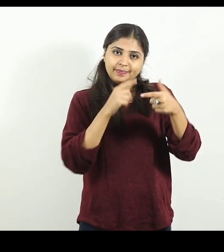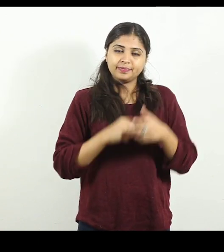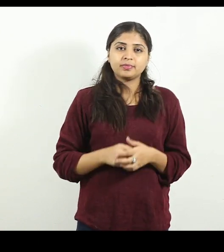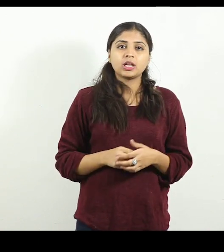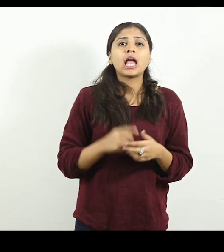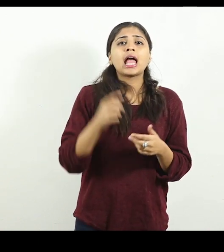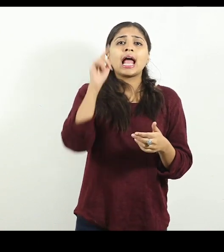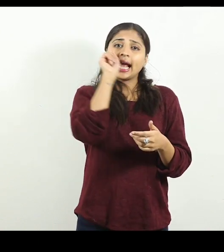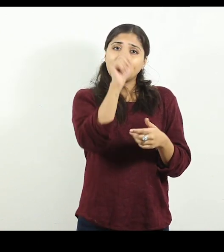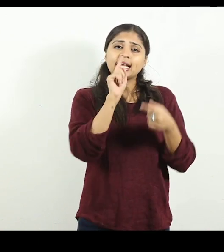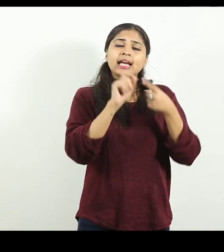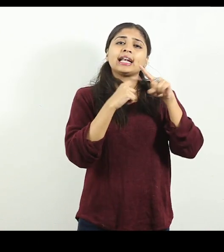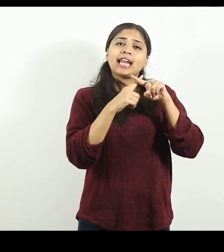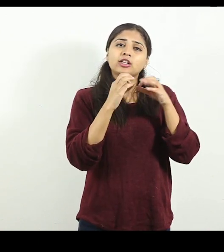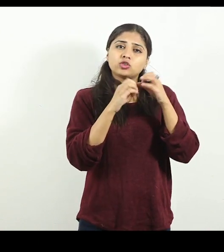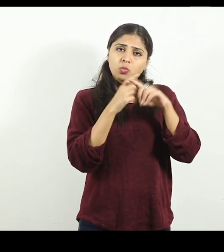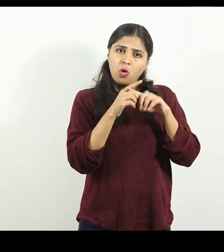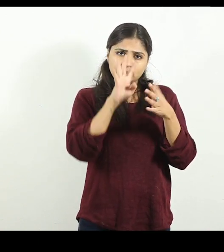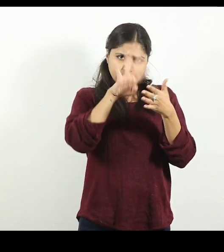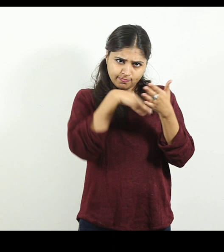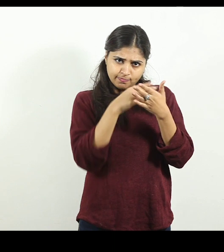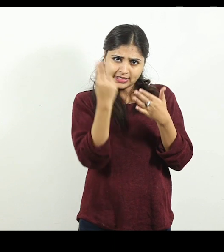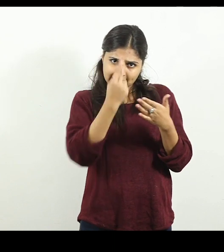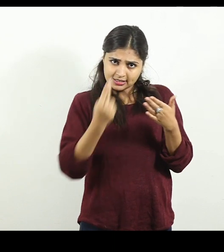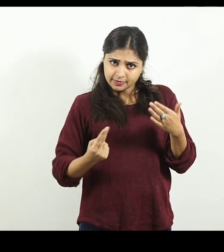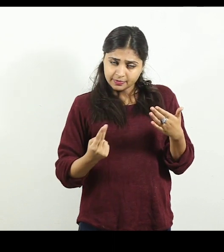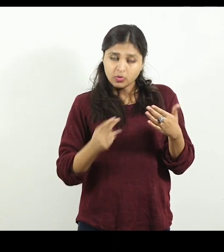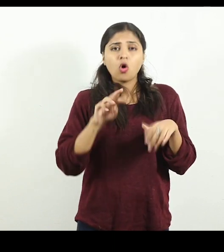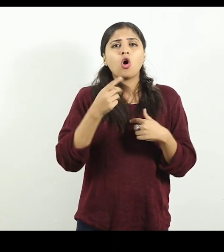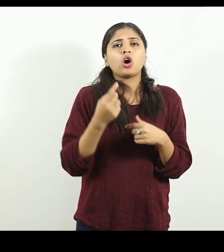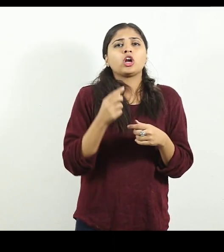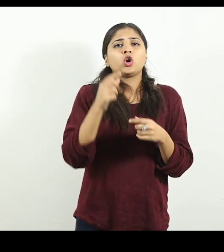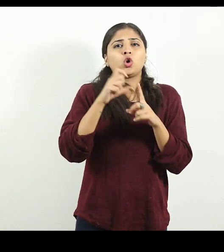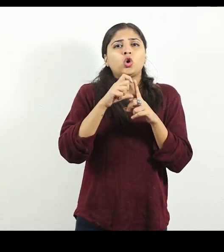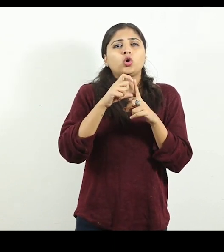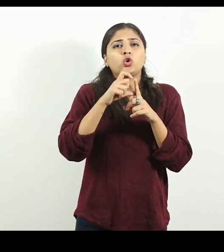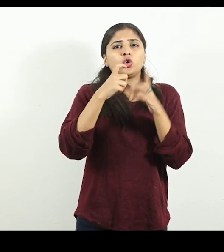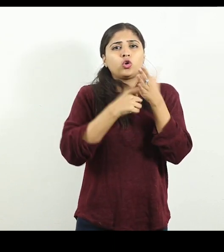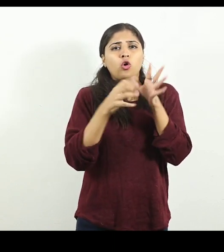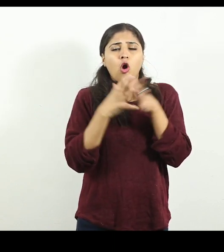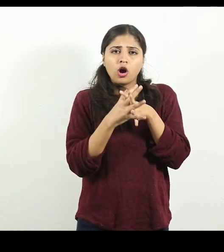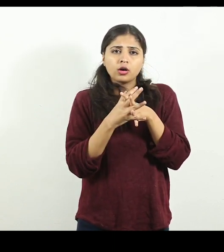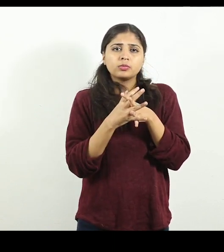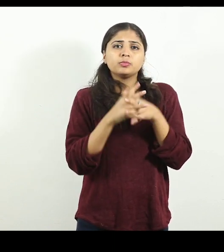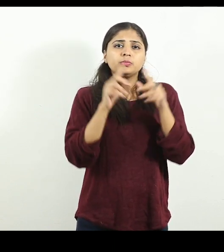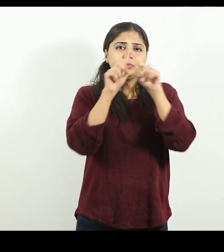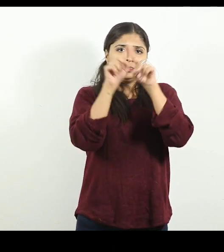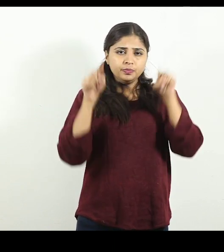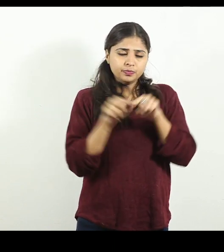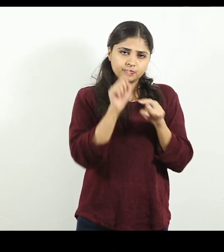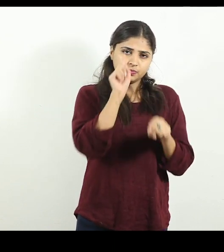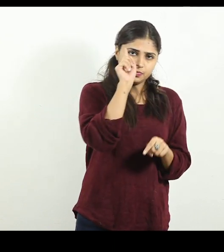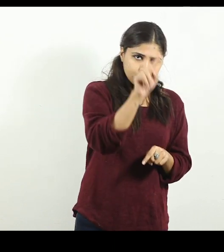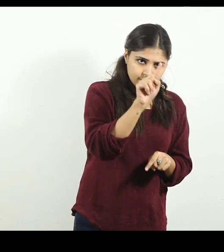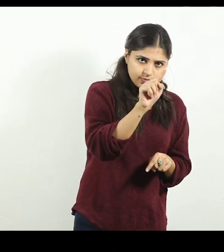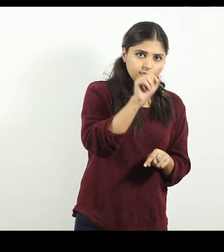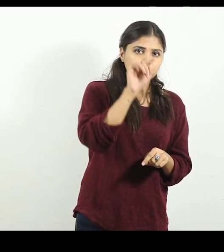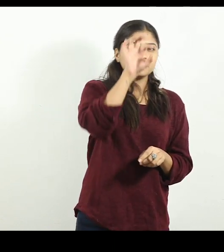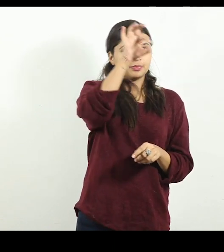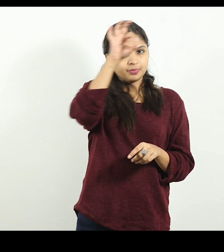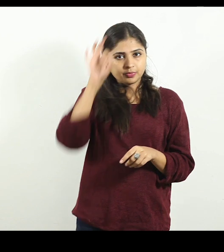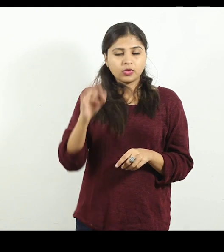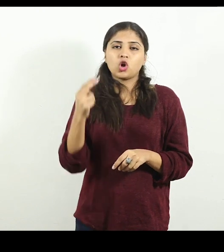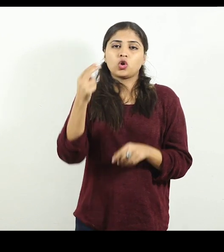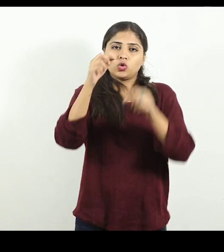appear. Click on the text box template or click Draw Text Box at the bottom of the drop-down menu to draw